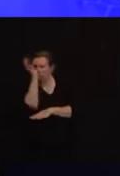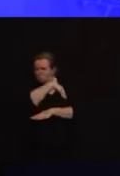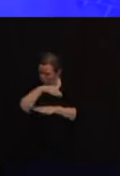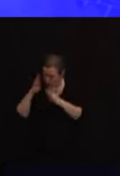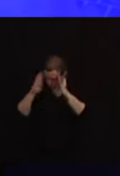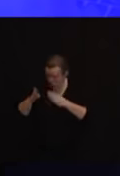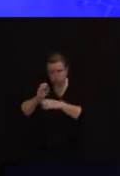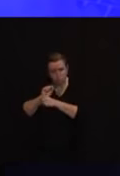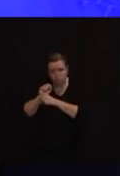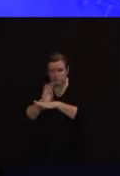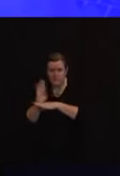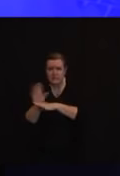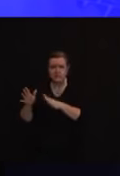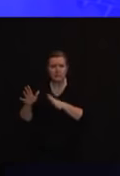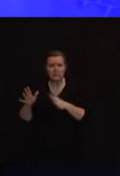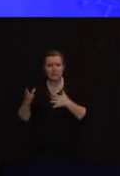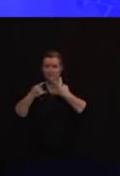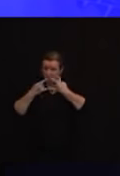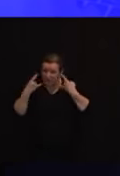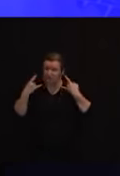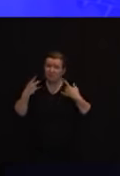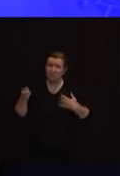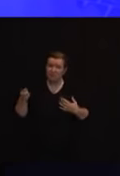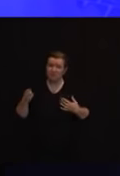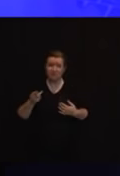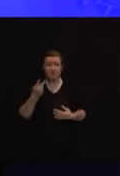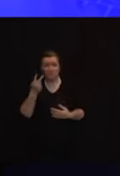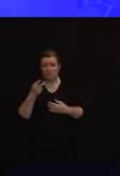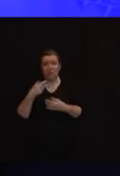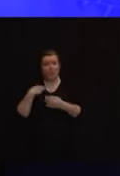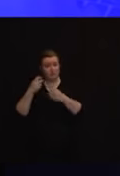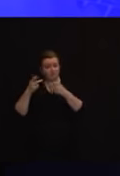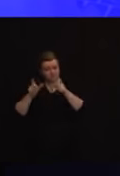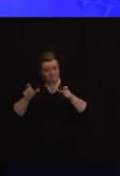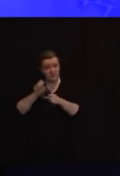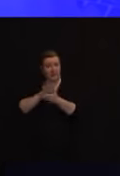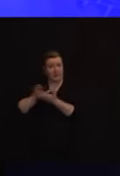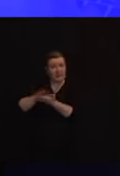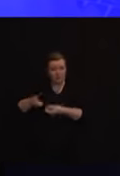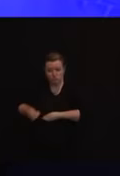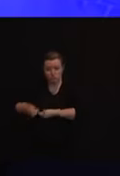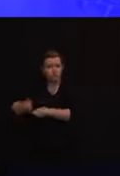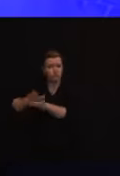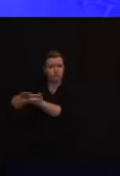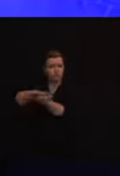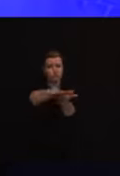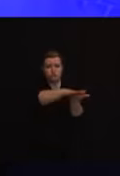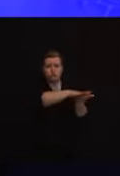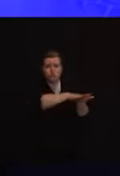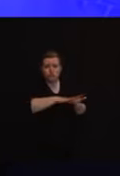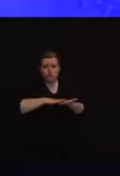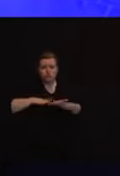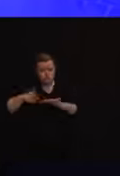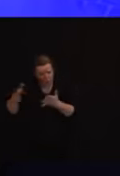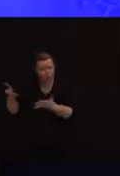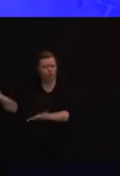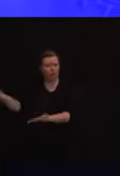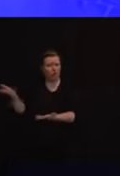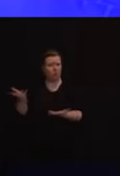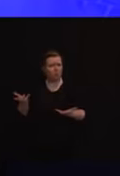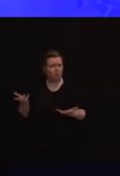Lewis, who do the cleaning at the ROC. 7 days a week, they are there before me, and they leave after me, and they're keeping everybody